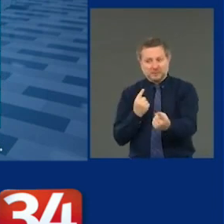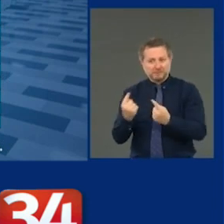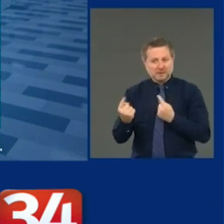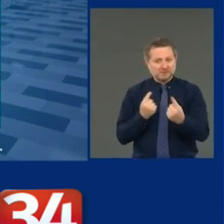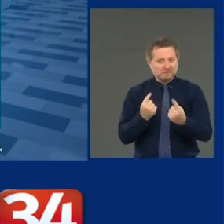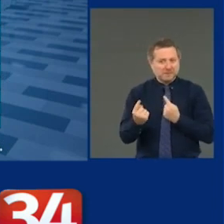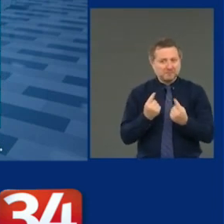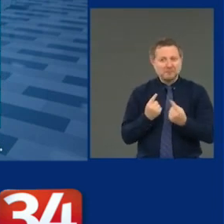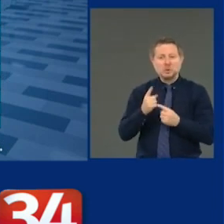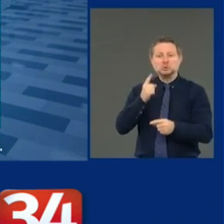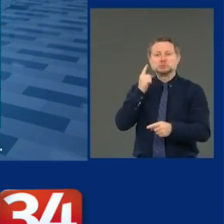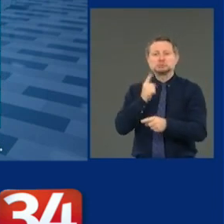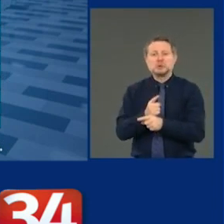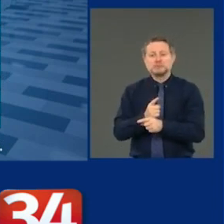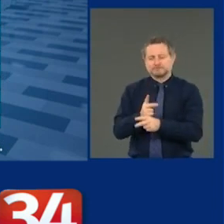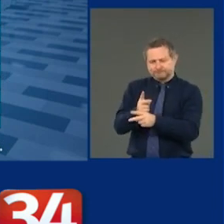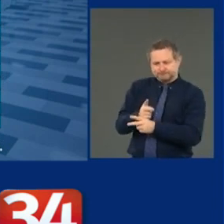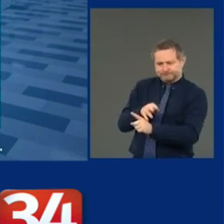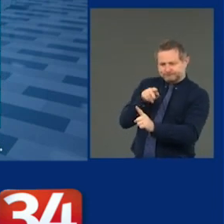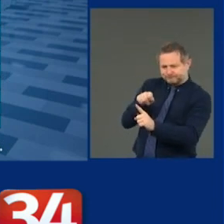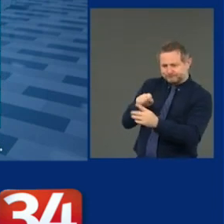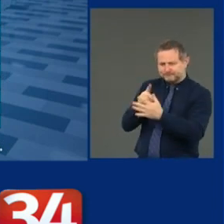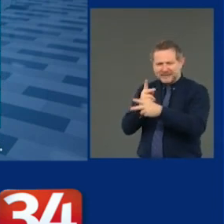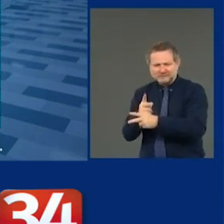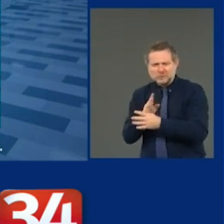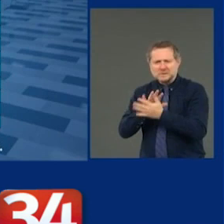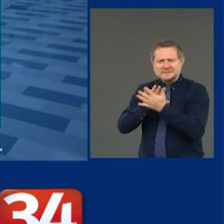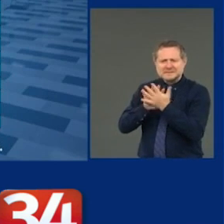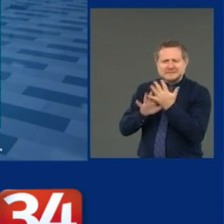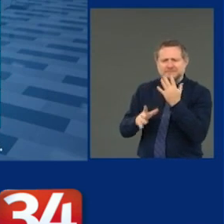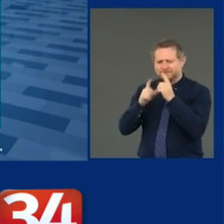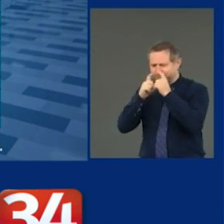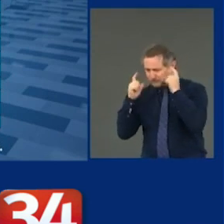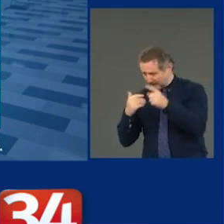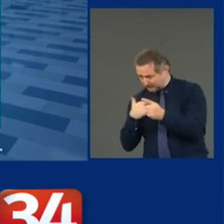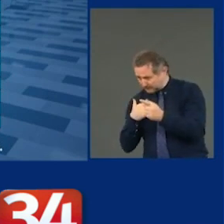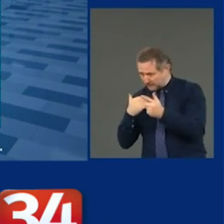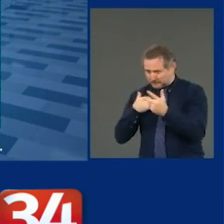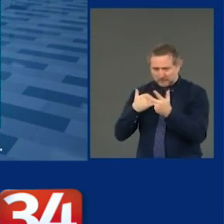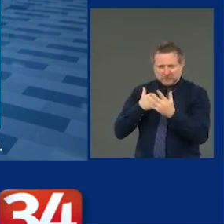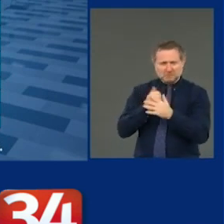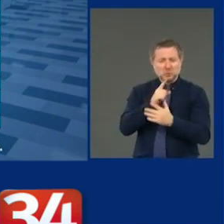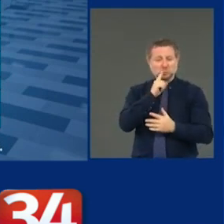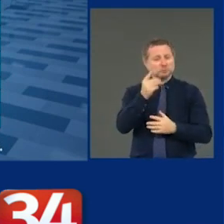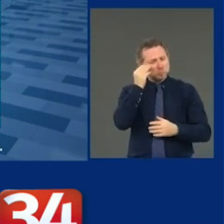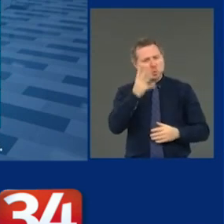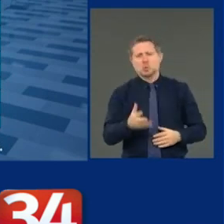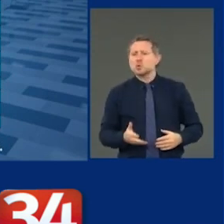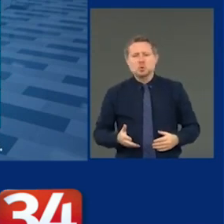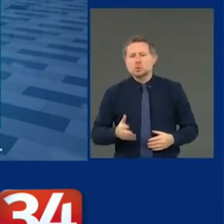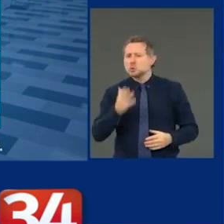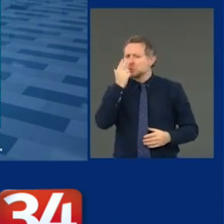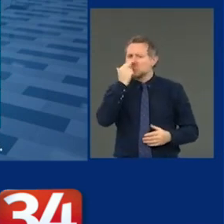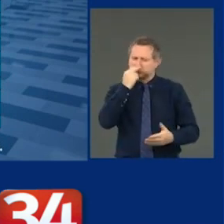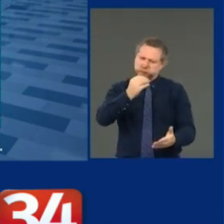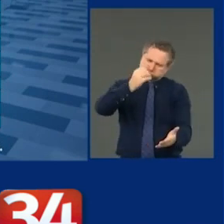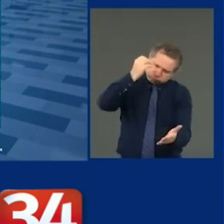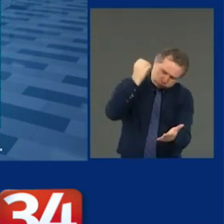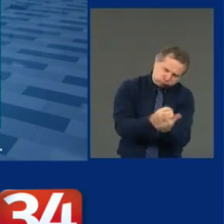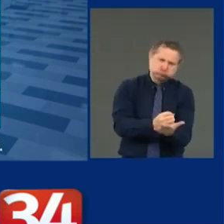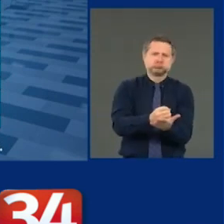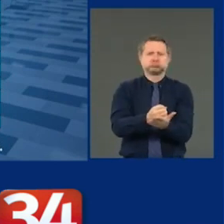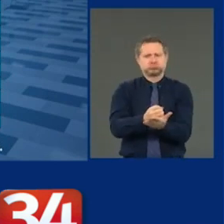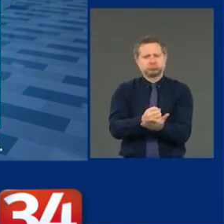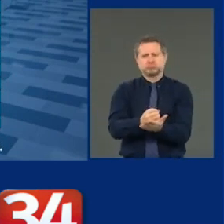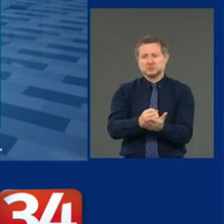right equipment, but it is terrible to have someone in the hospital and then that person is